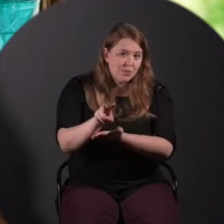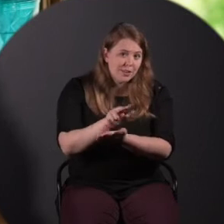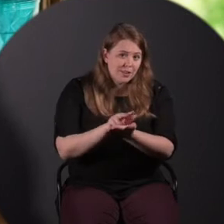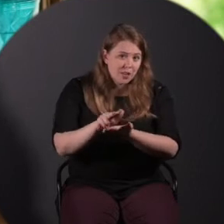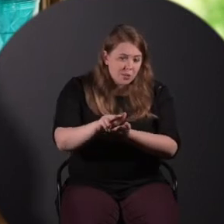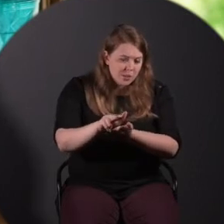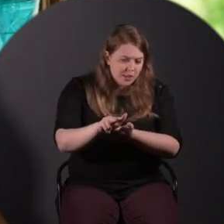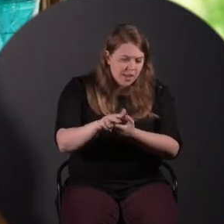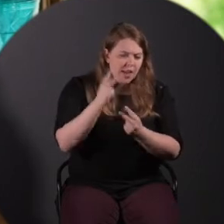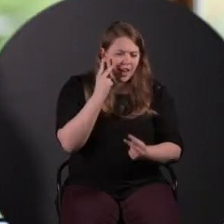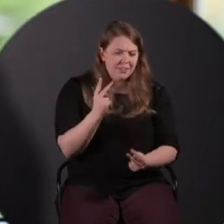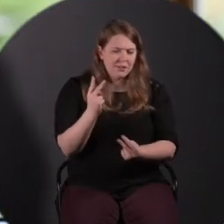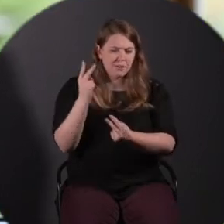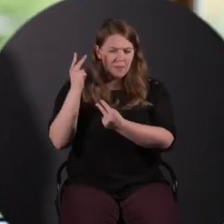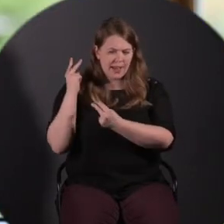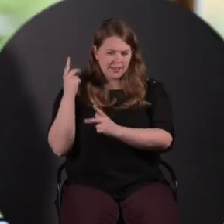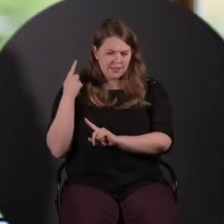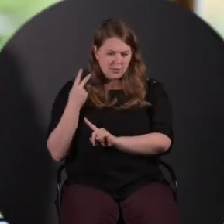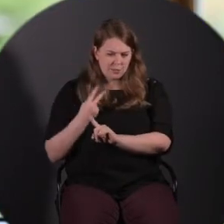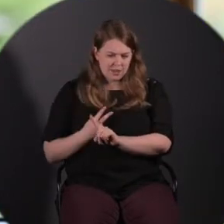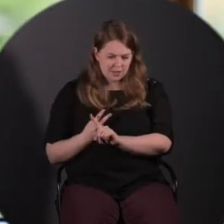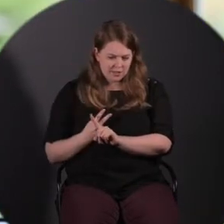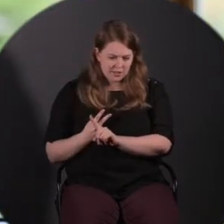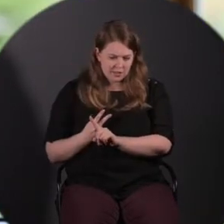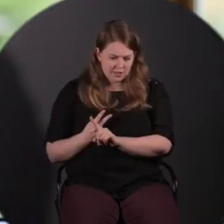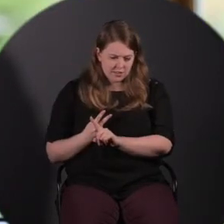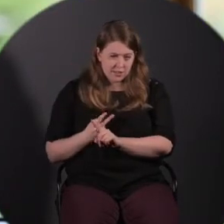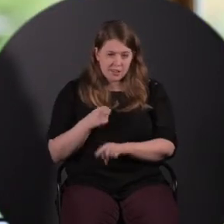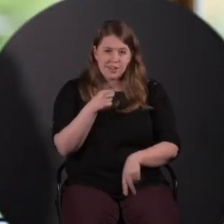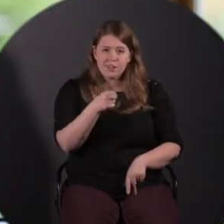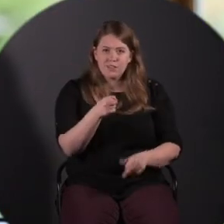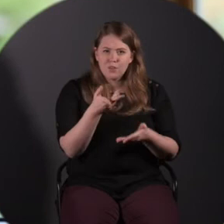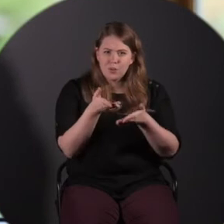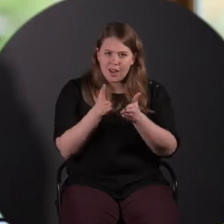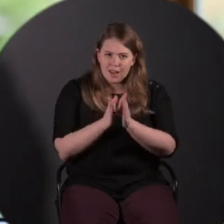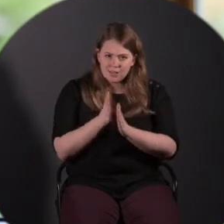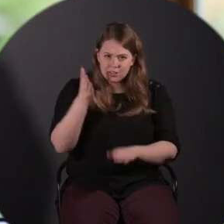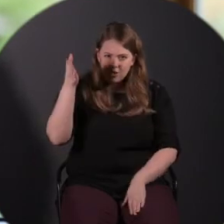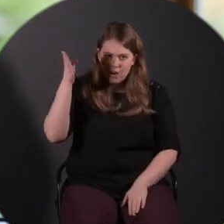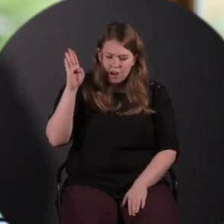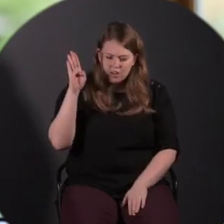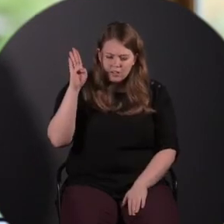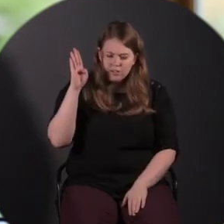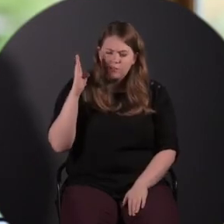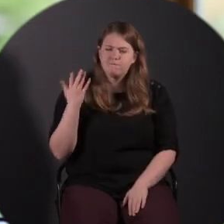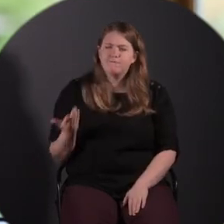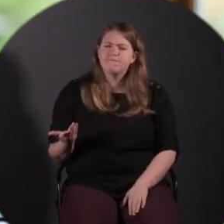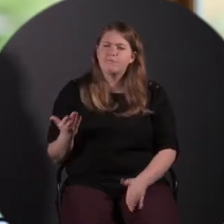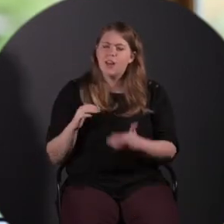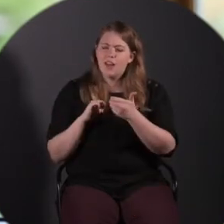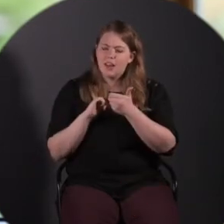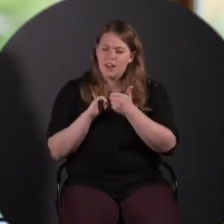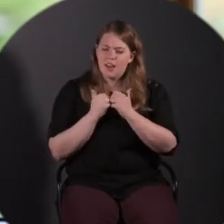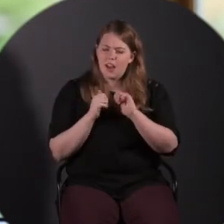months that you've been to, I want to ask you, have you asked God, God, how can I